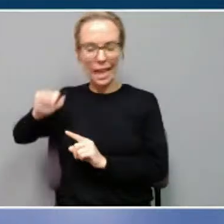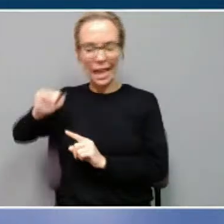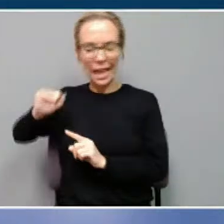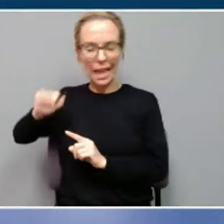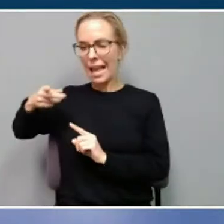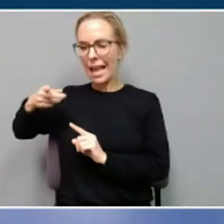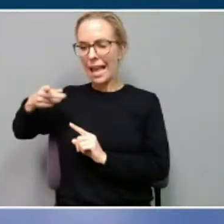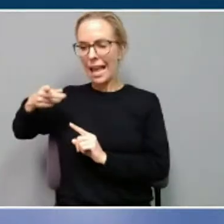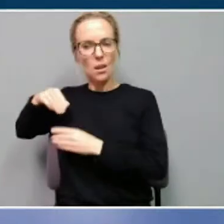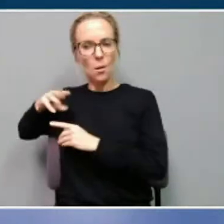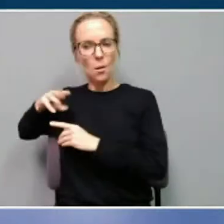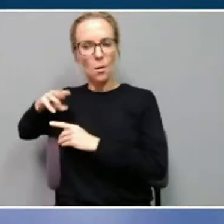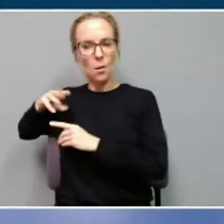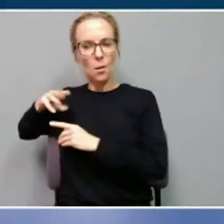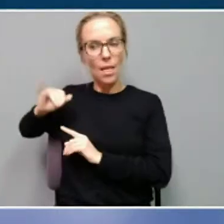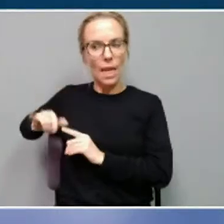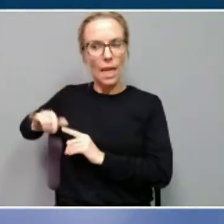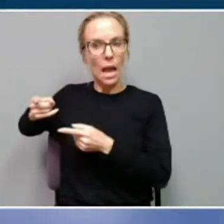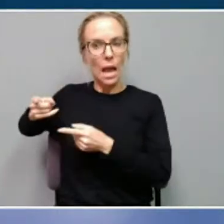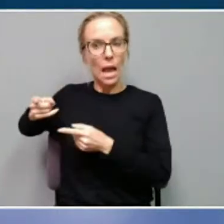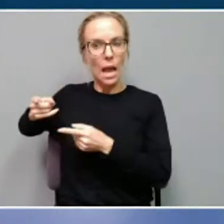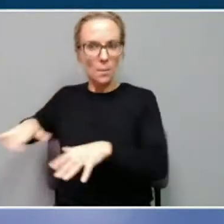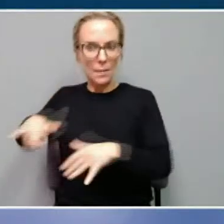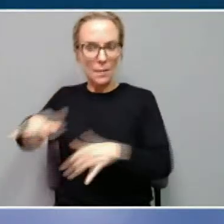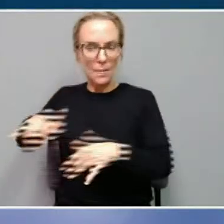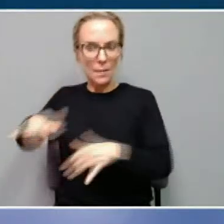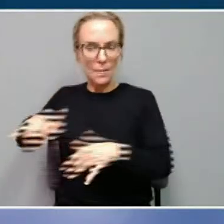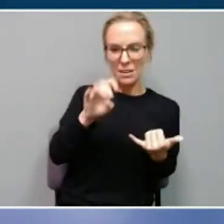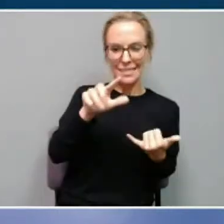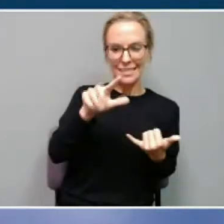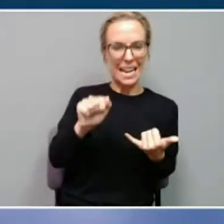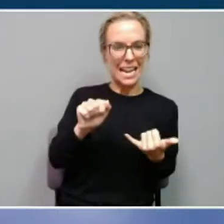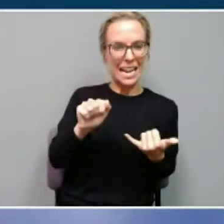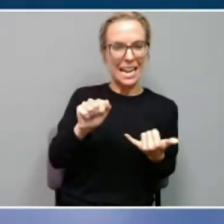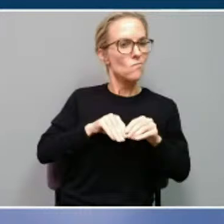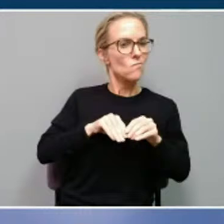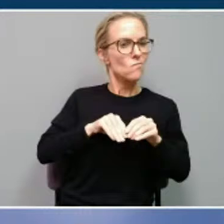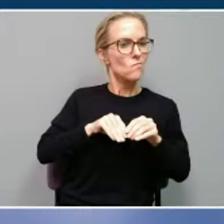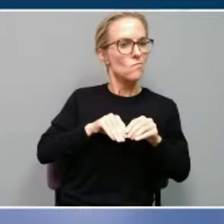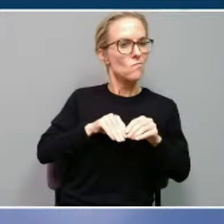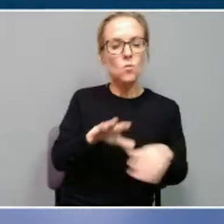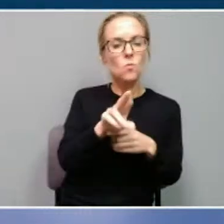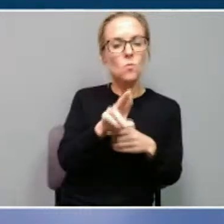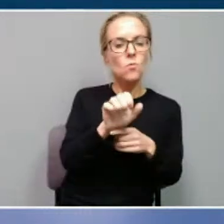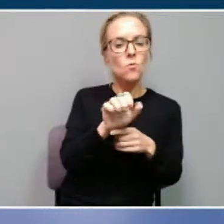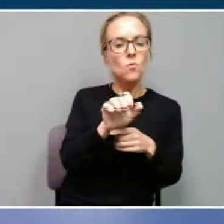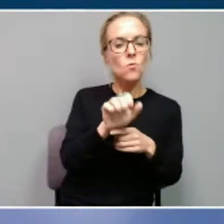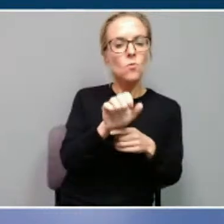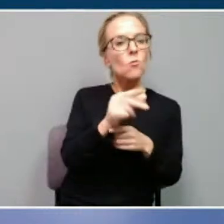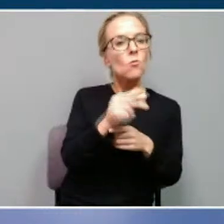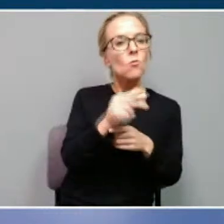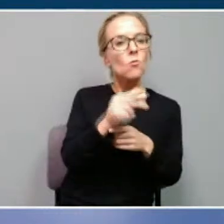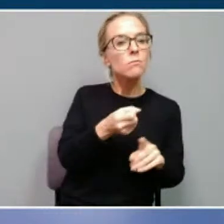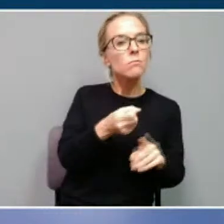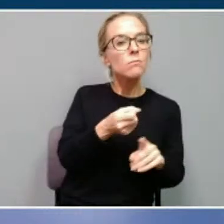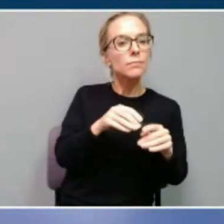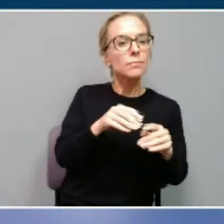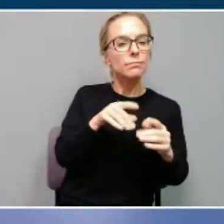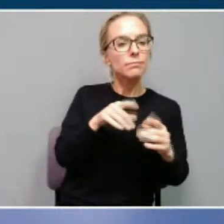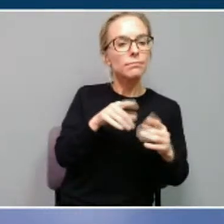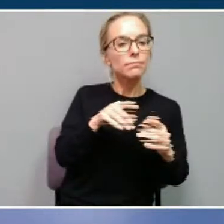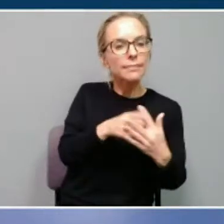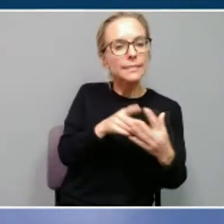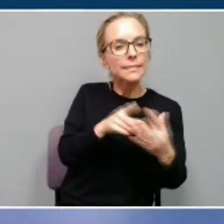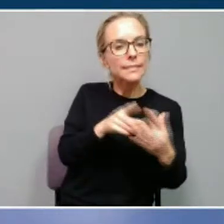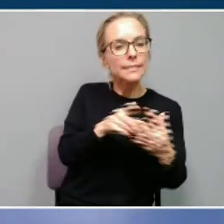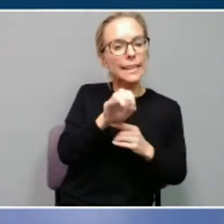we're going to have more breakthrough cases, but look at how many more cases there are overall. What this chart shows you is in Kentucky, even